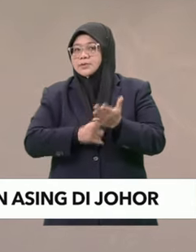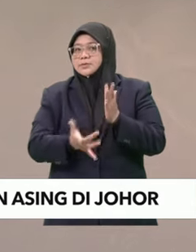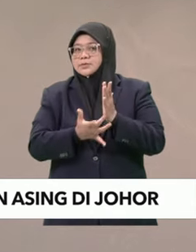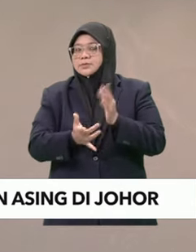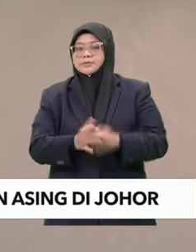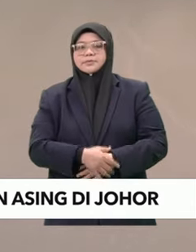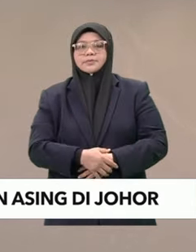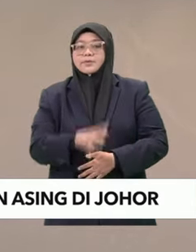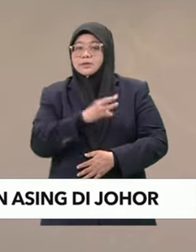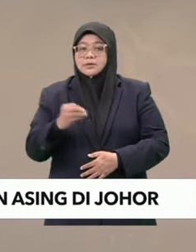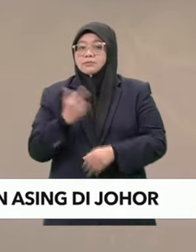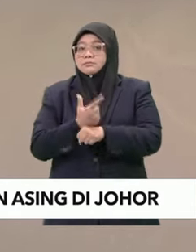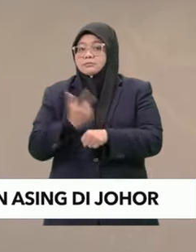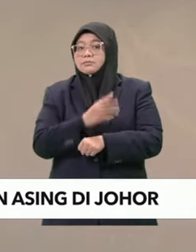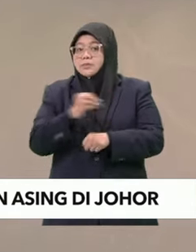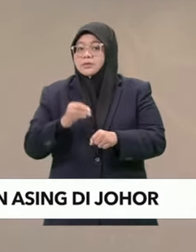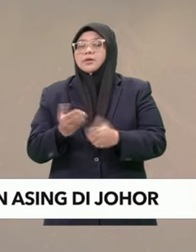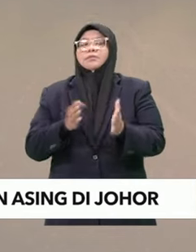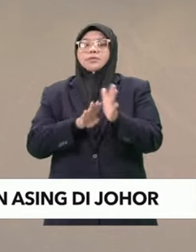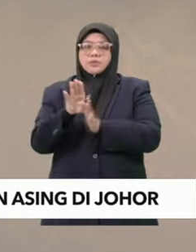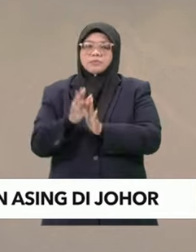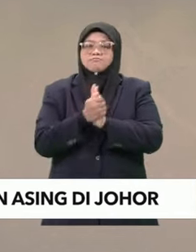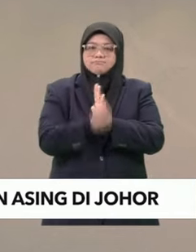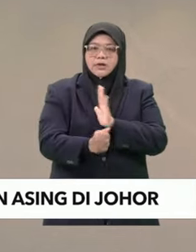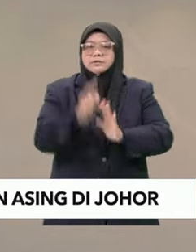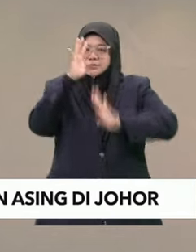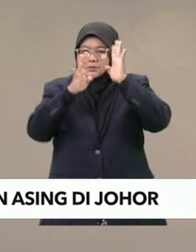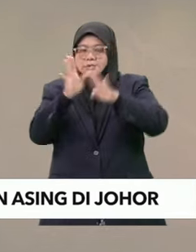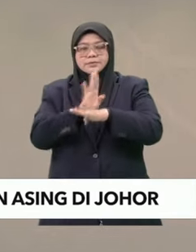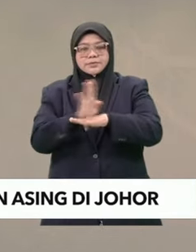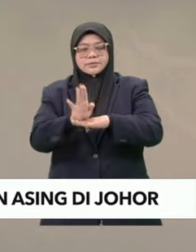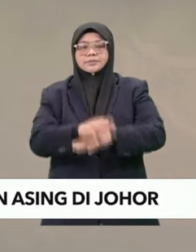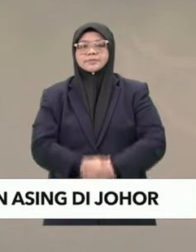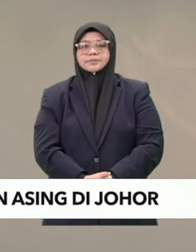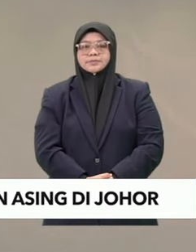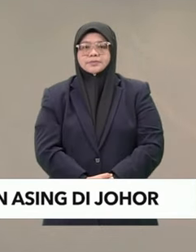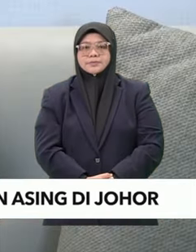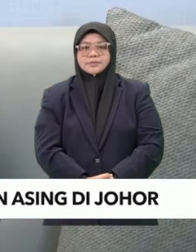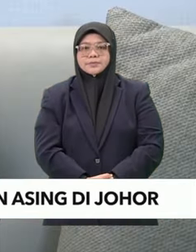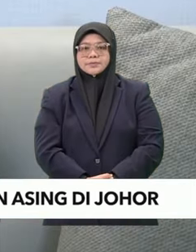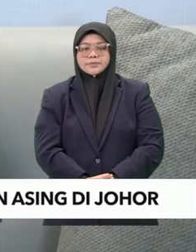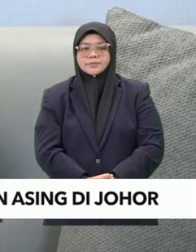perundingan teknologi selain latihan dan pembangunan bakat serta inovasi perniagaan.